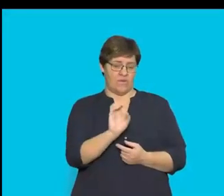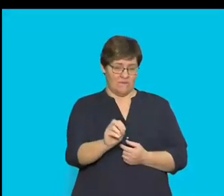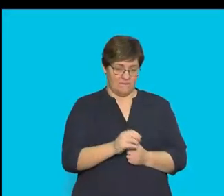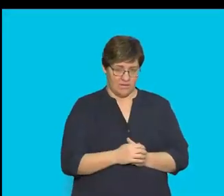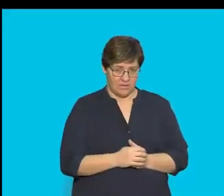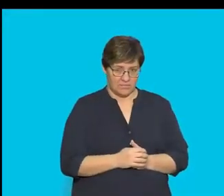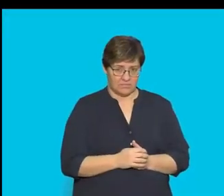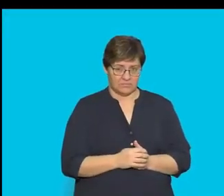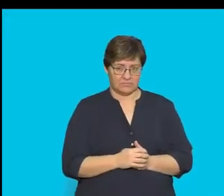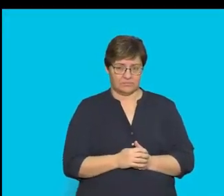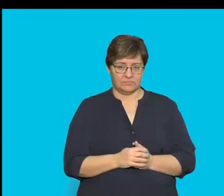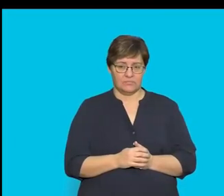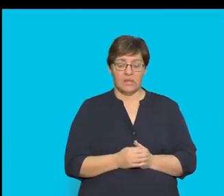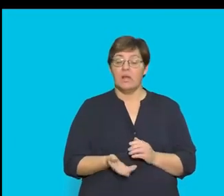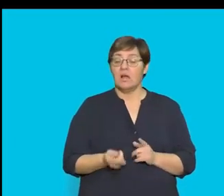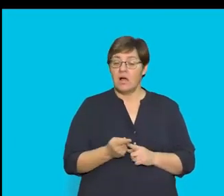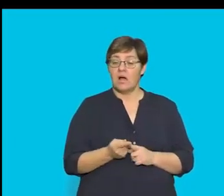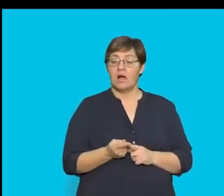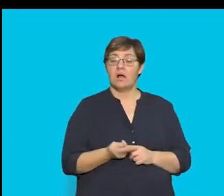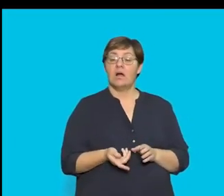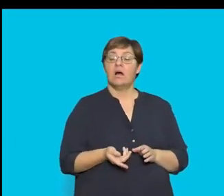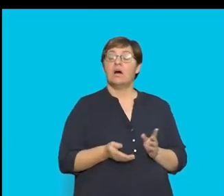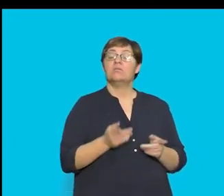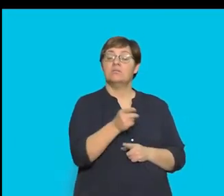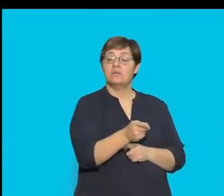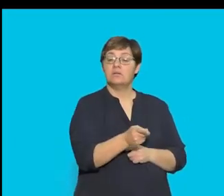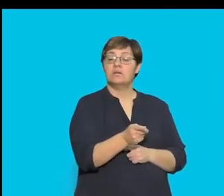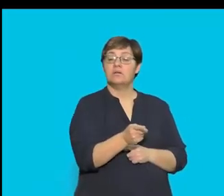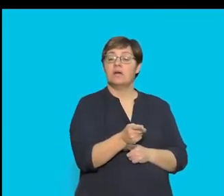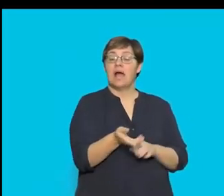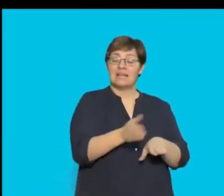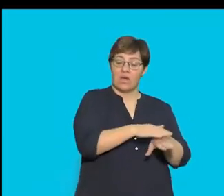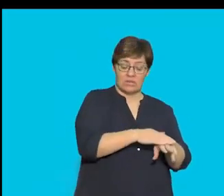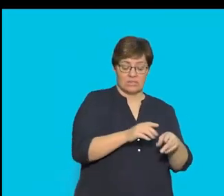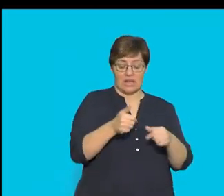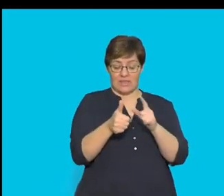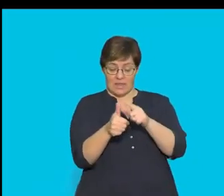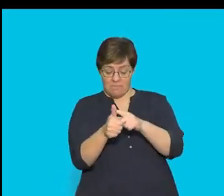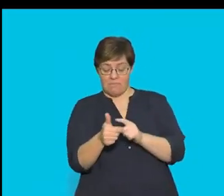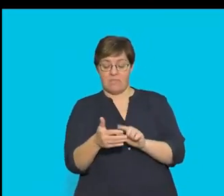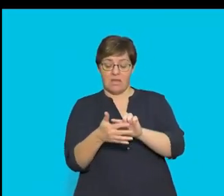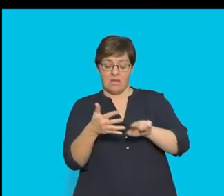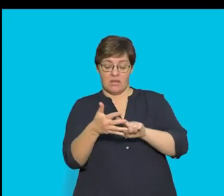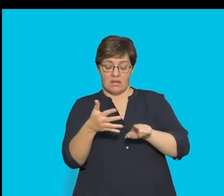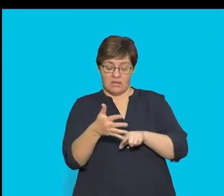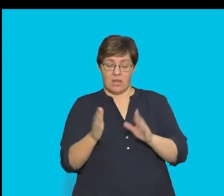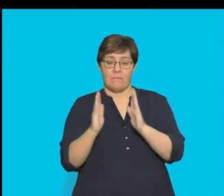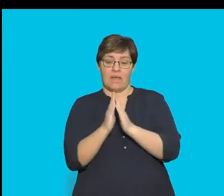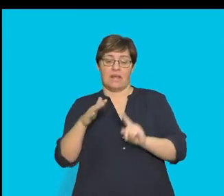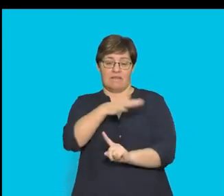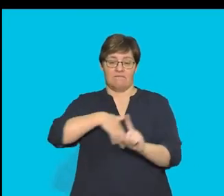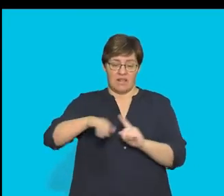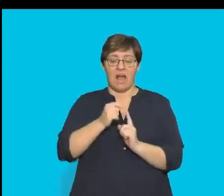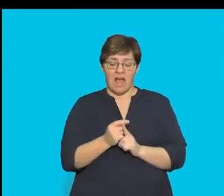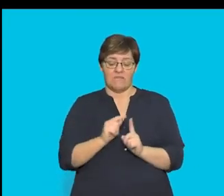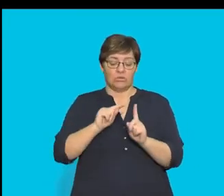the direction of the current and the direction of the magnetic field. And we're going to use a series of dots and crosses to do that.